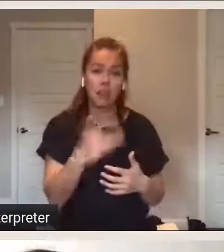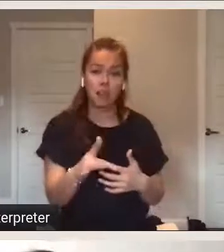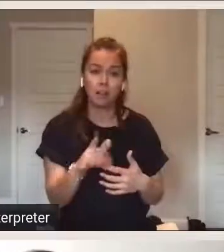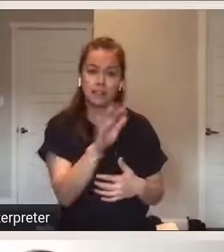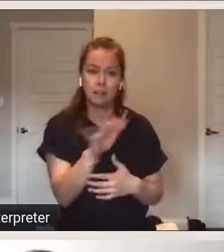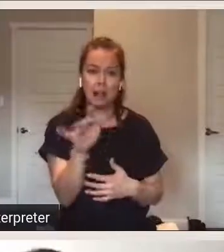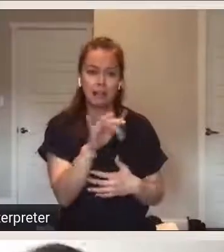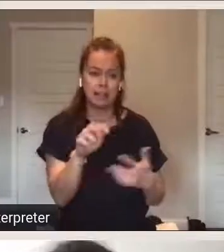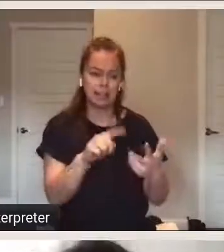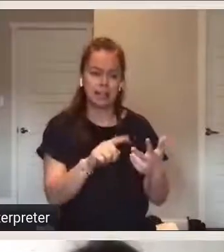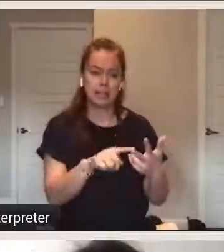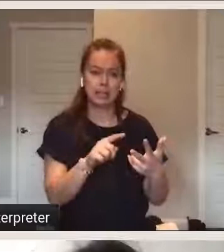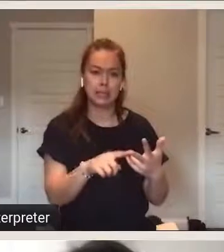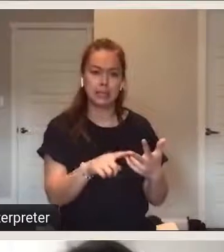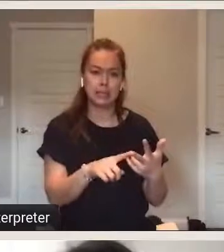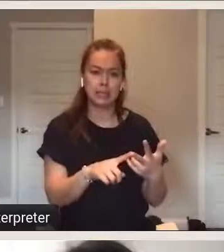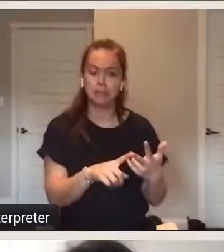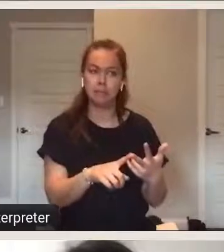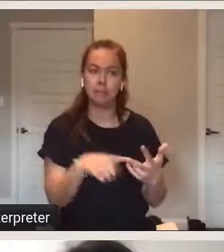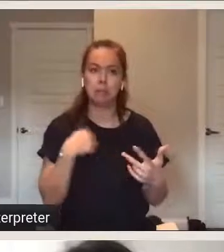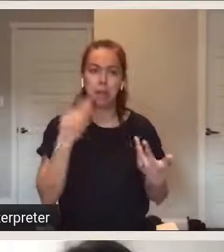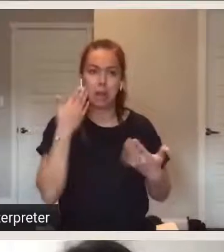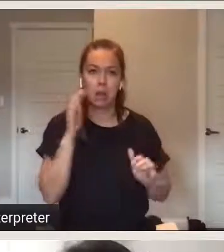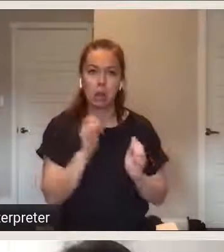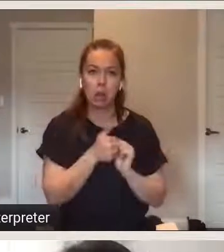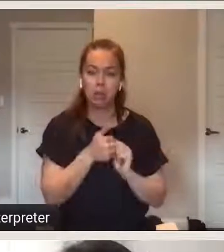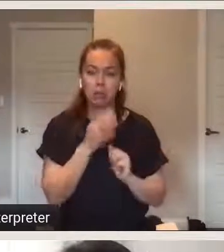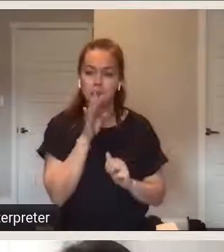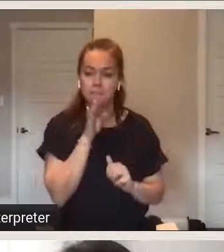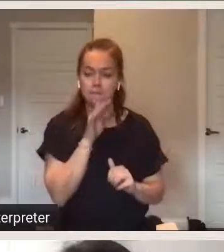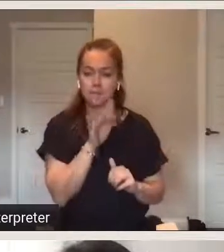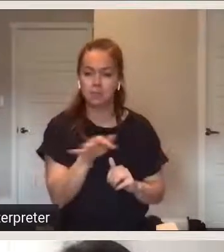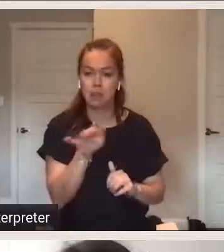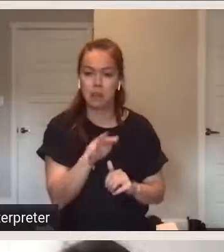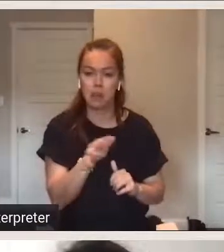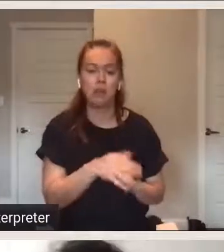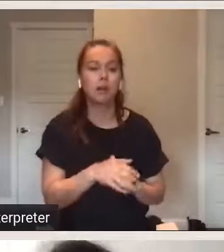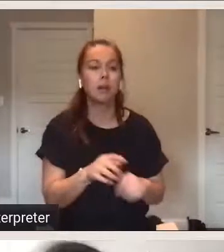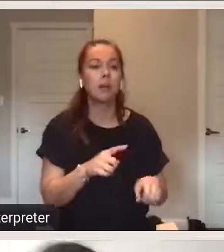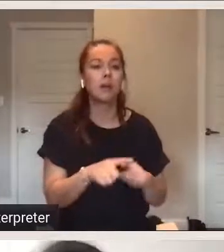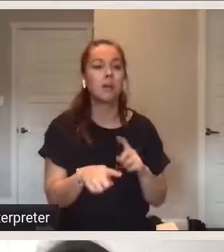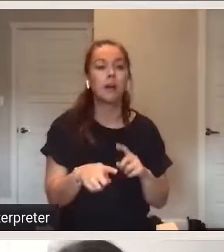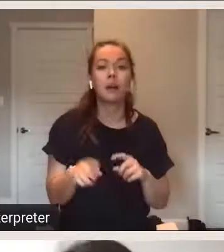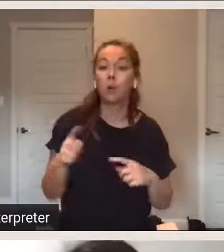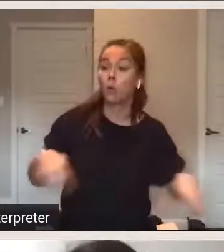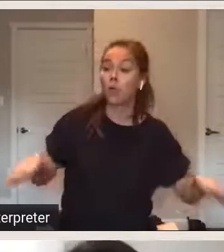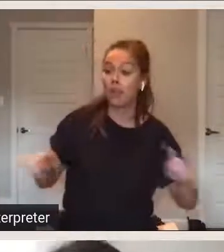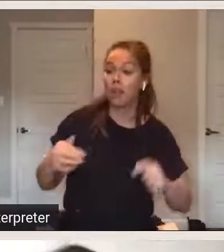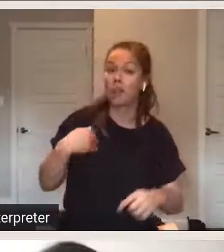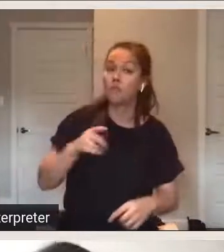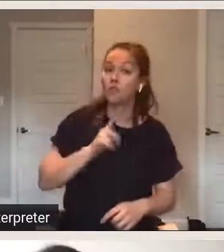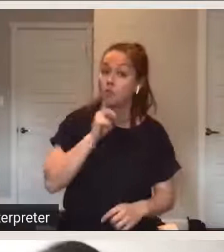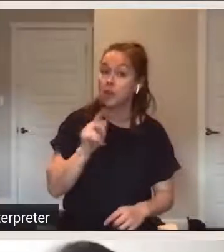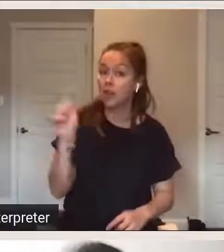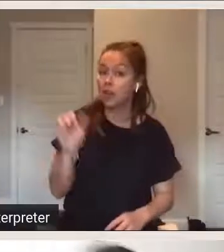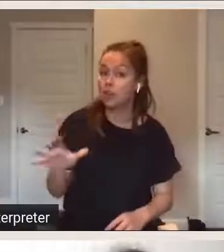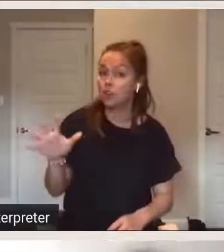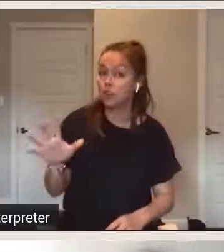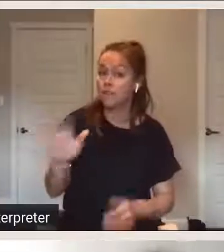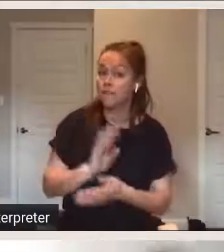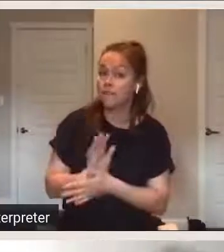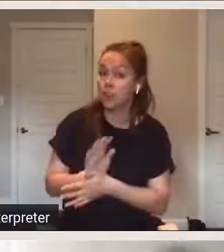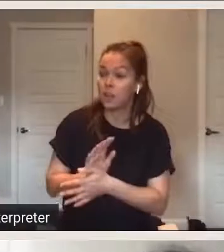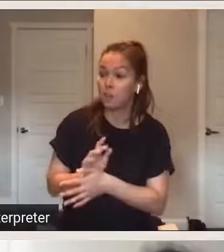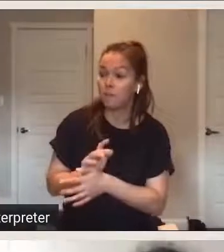Yeah, I was gonna say we do have the Real Asian Film Forum Discord. So maybe later folks can meet us